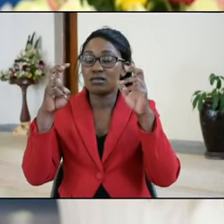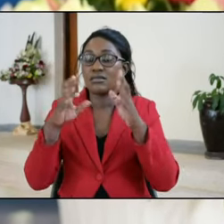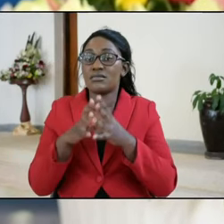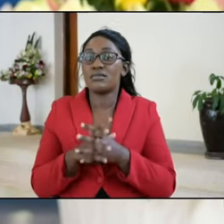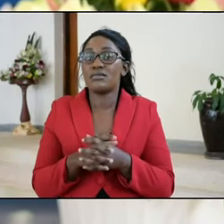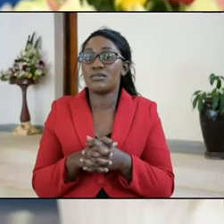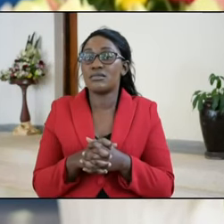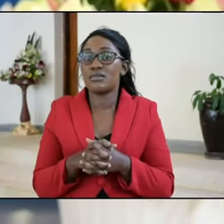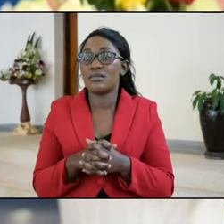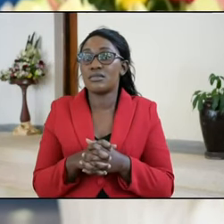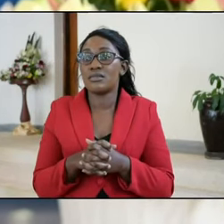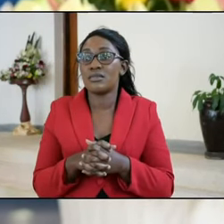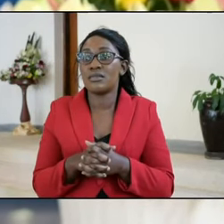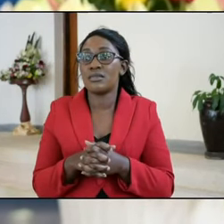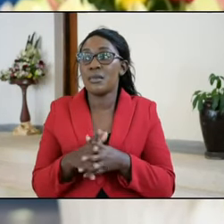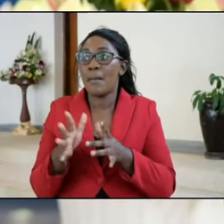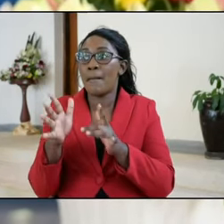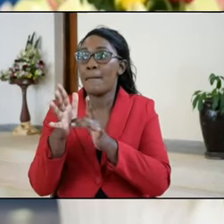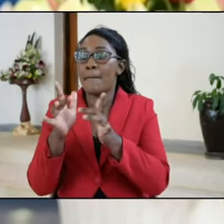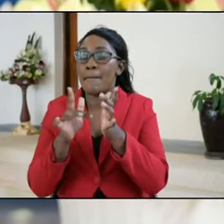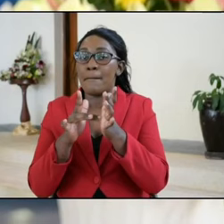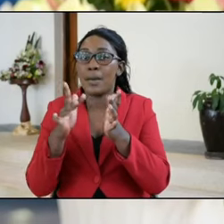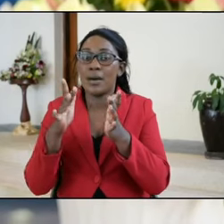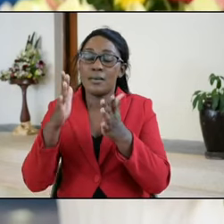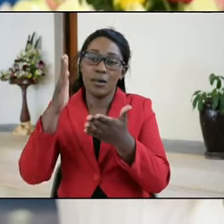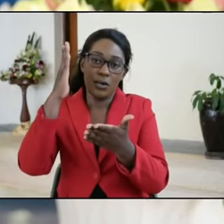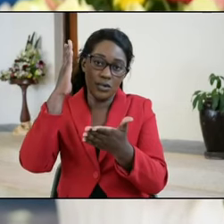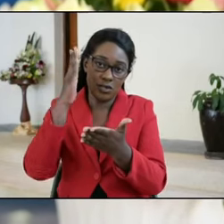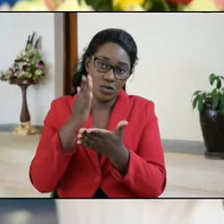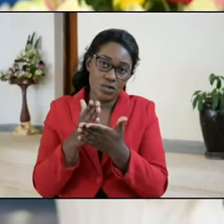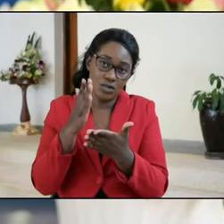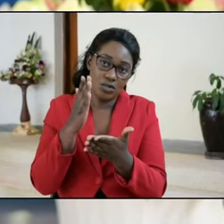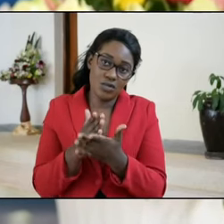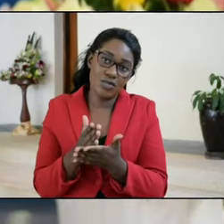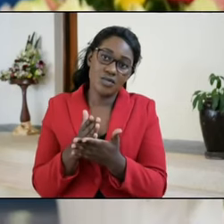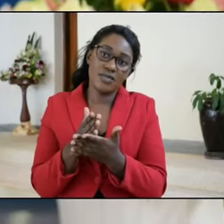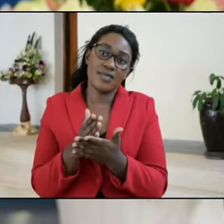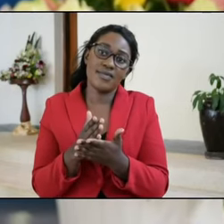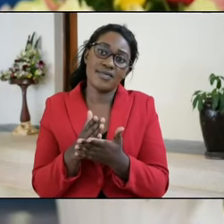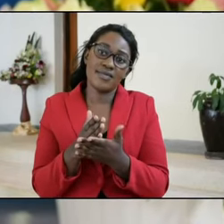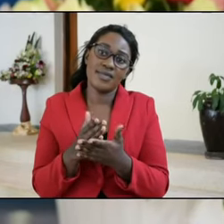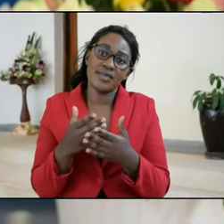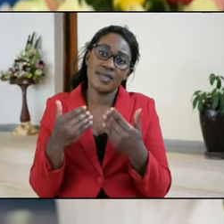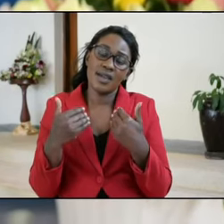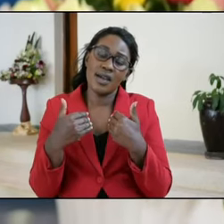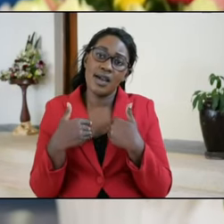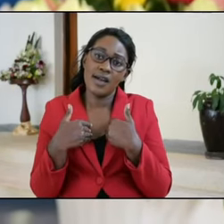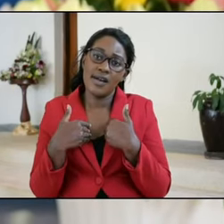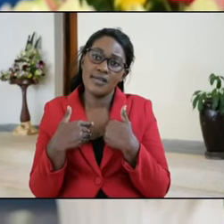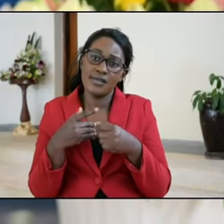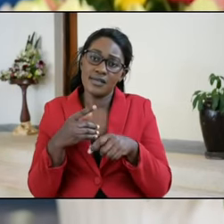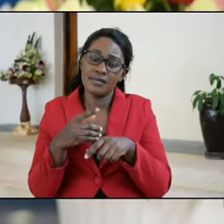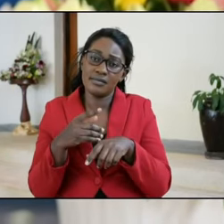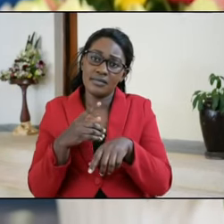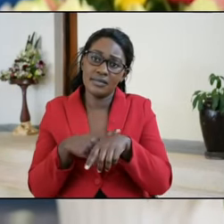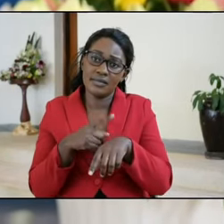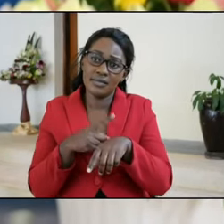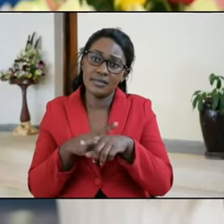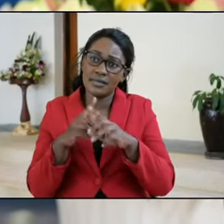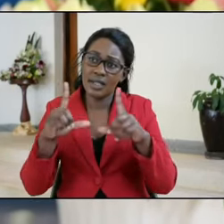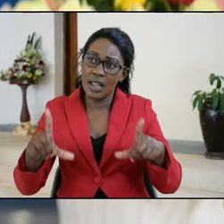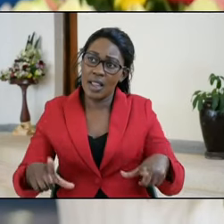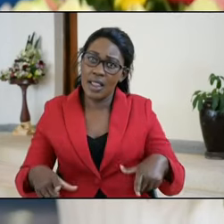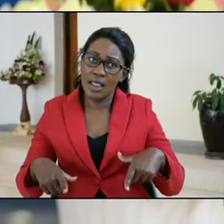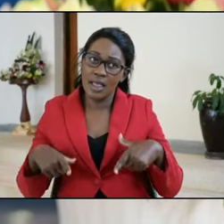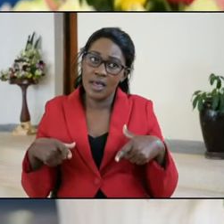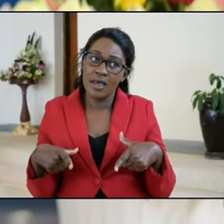the Bible is true, but there are certain aspects of life today, whether you